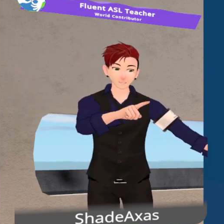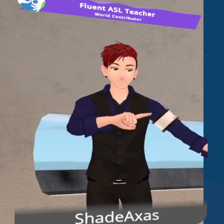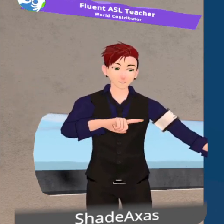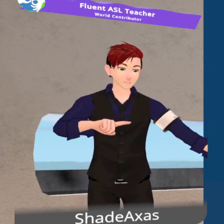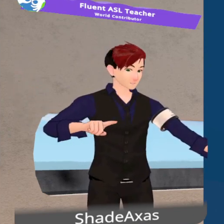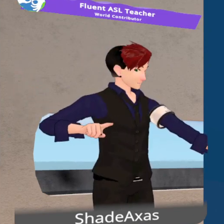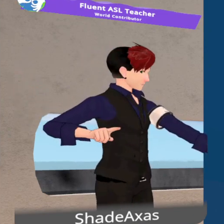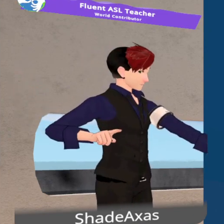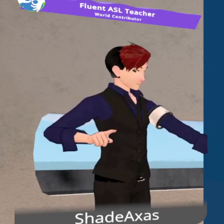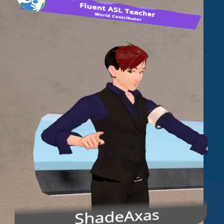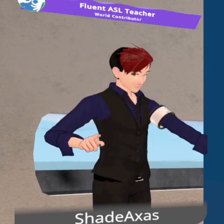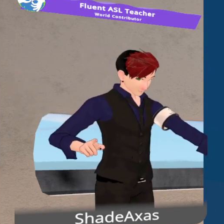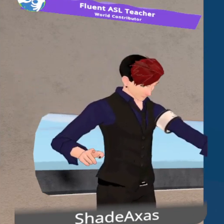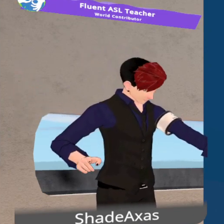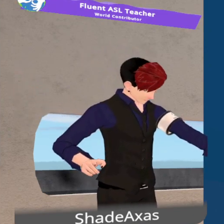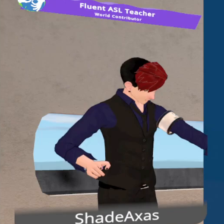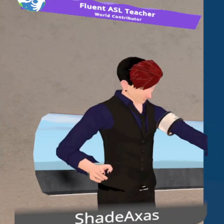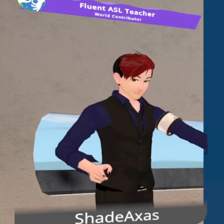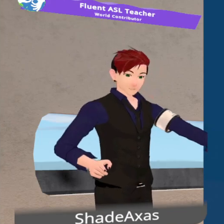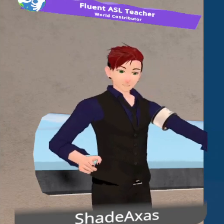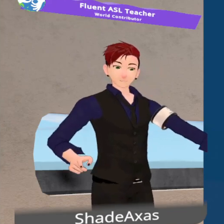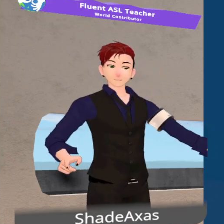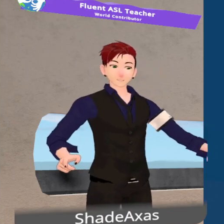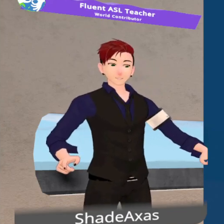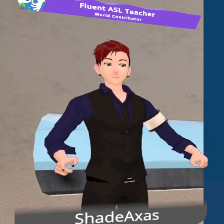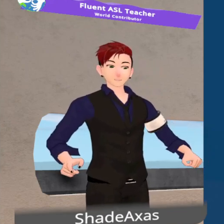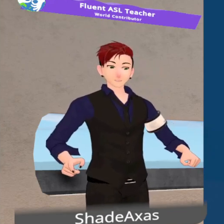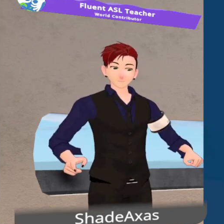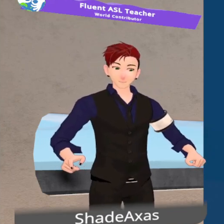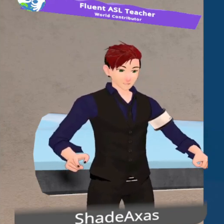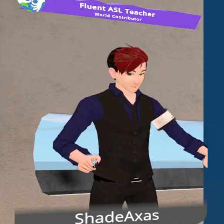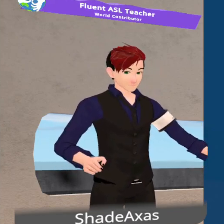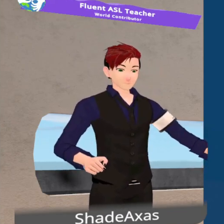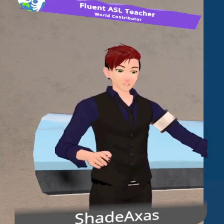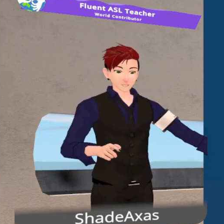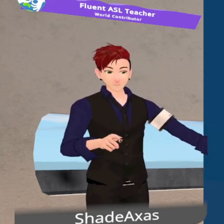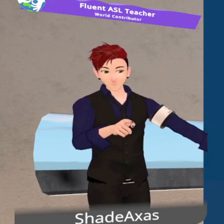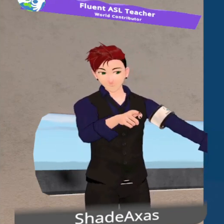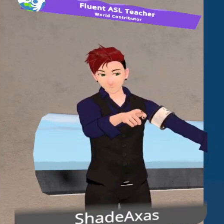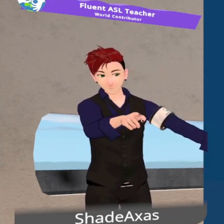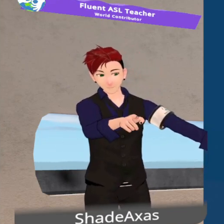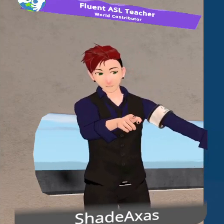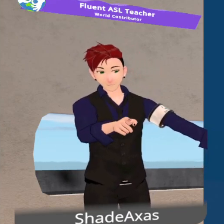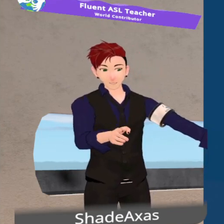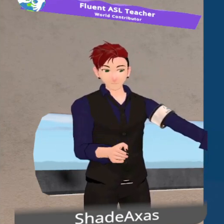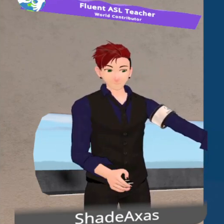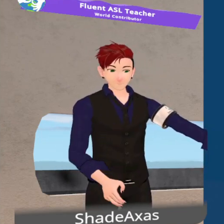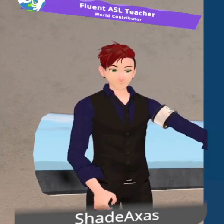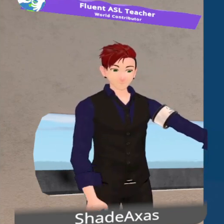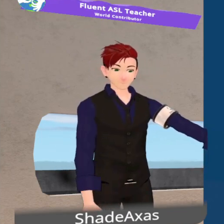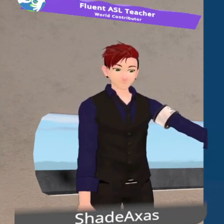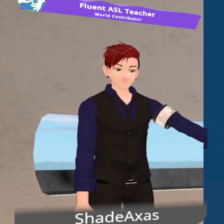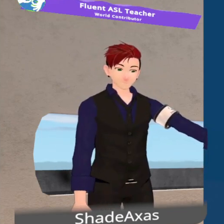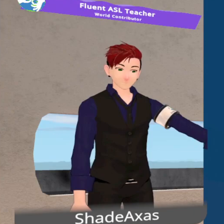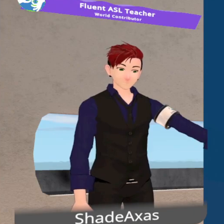Last question, and then we're gonna call it because I have to fix this. It's going to bug me. I'm going to die. Chefska.